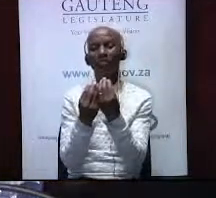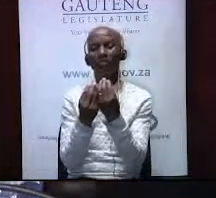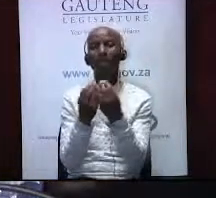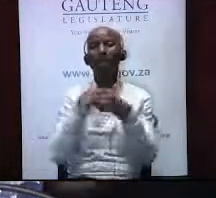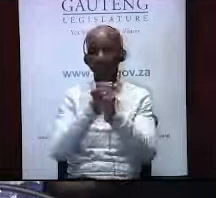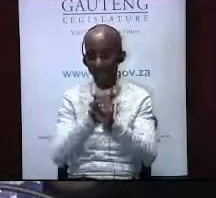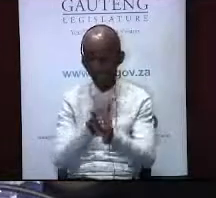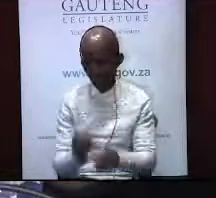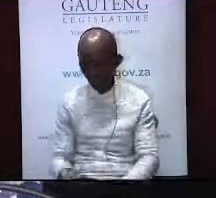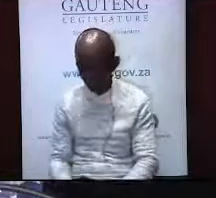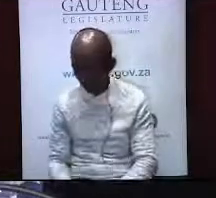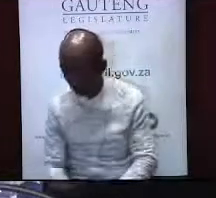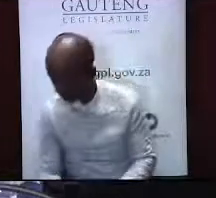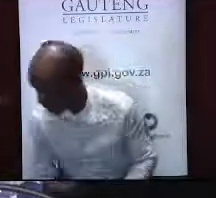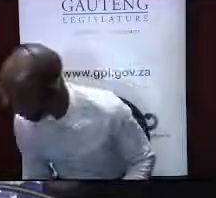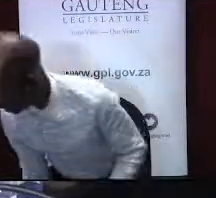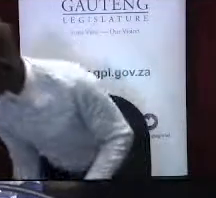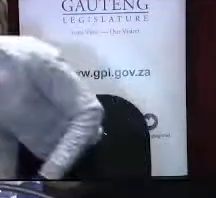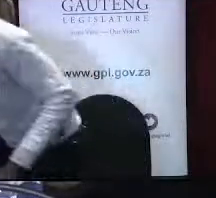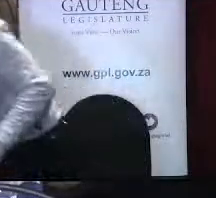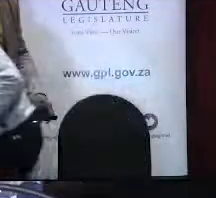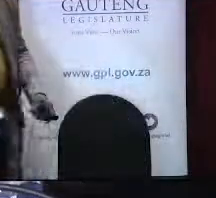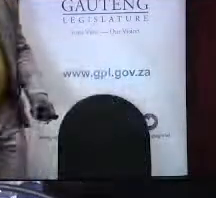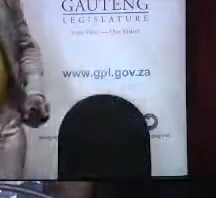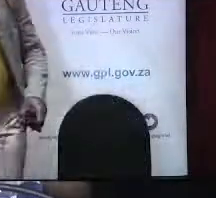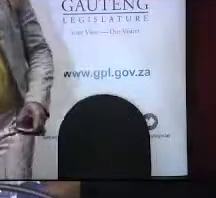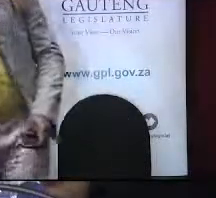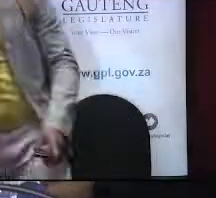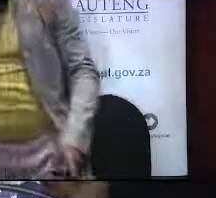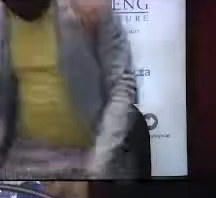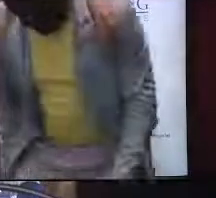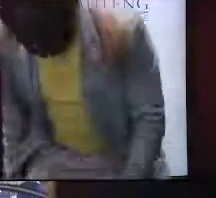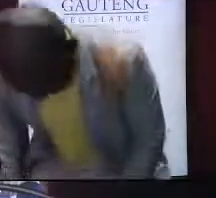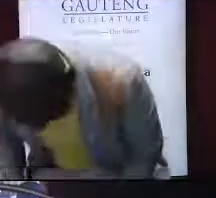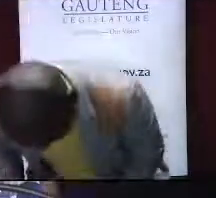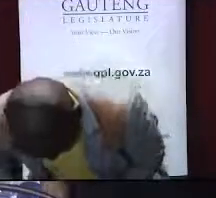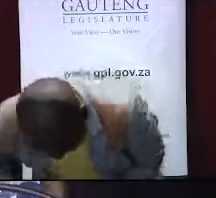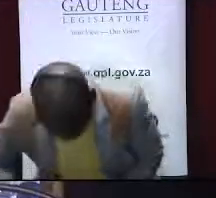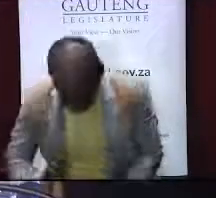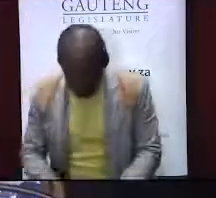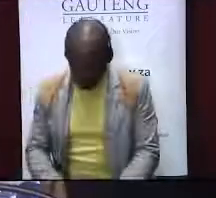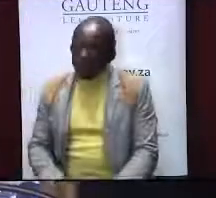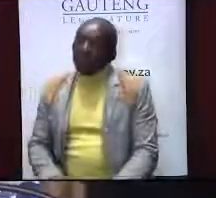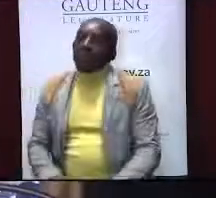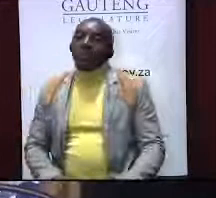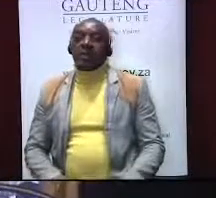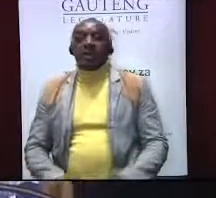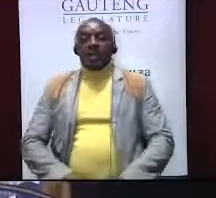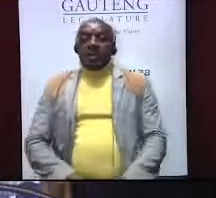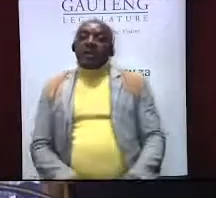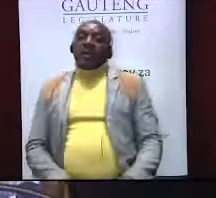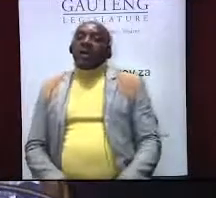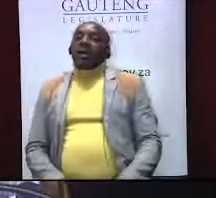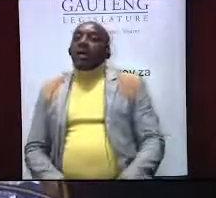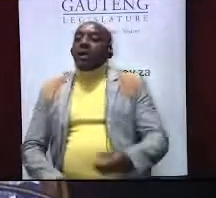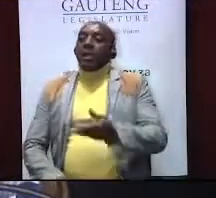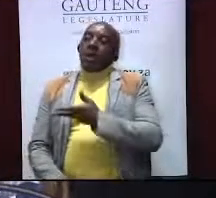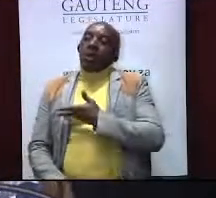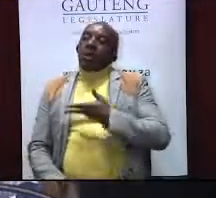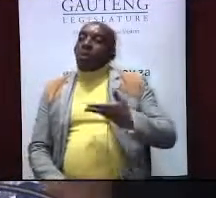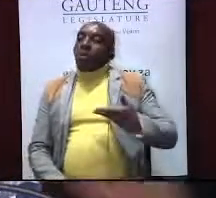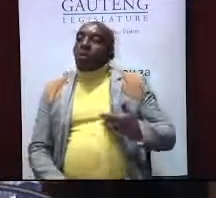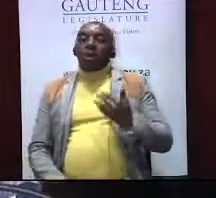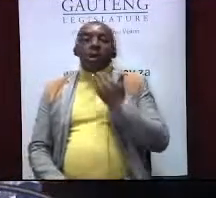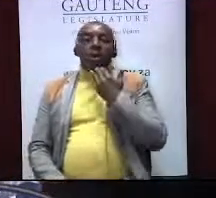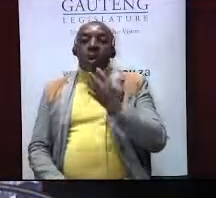birthed by women and men of cloth. Hallelujah. Women of